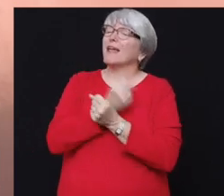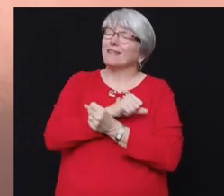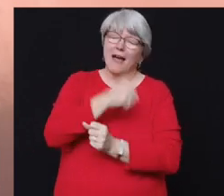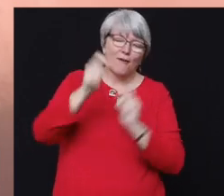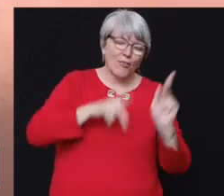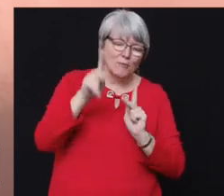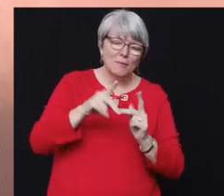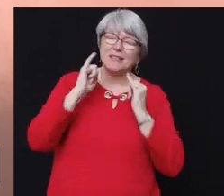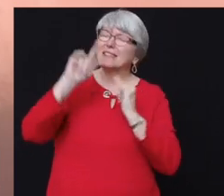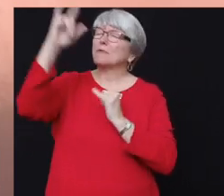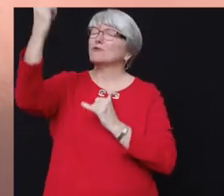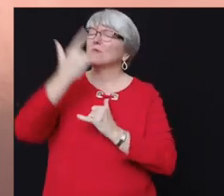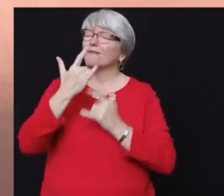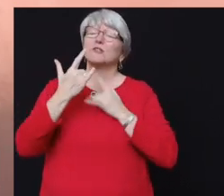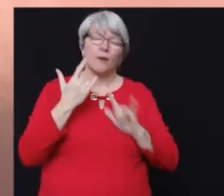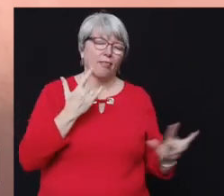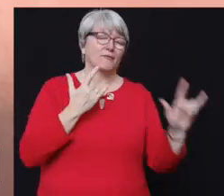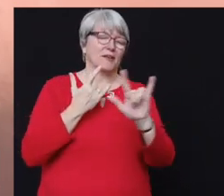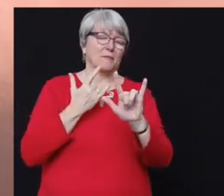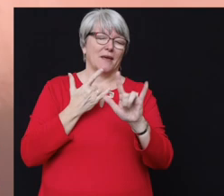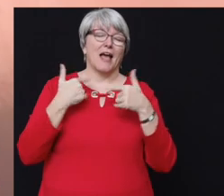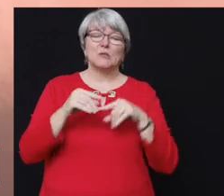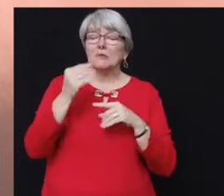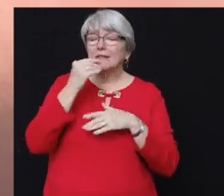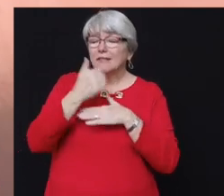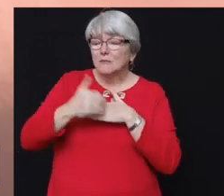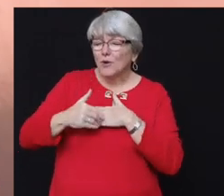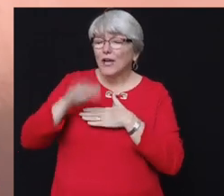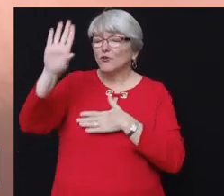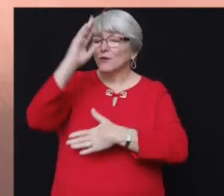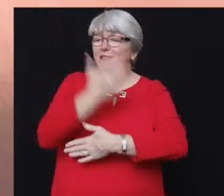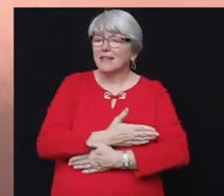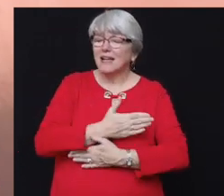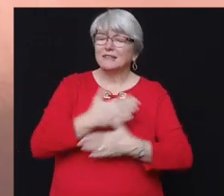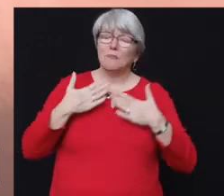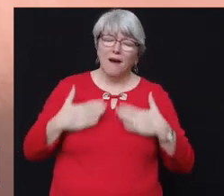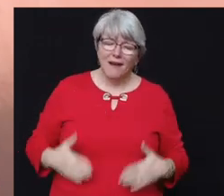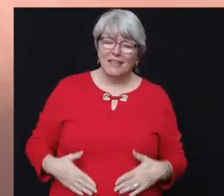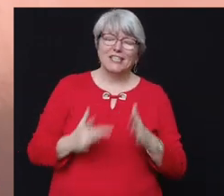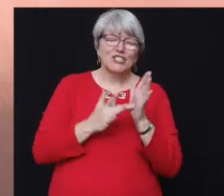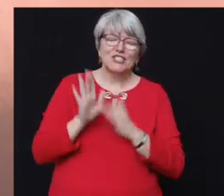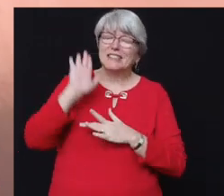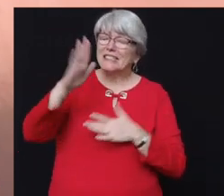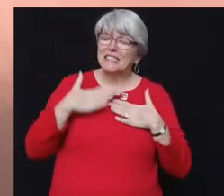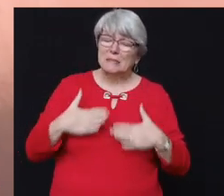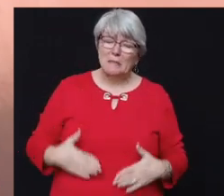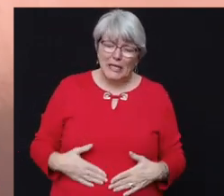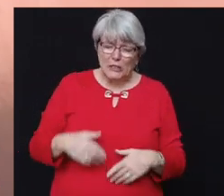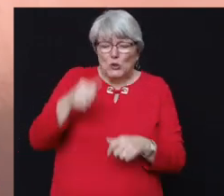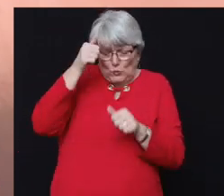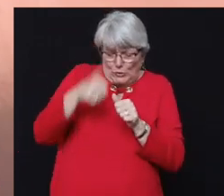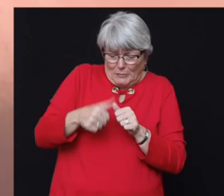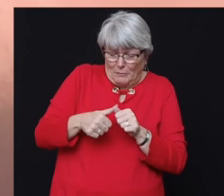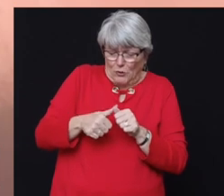have. And I pray that as we take this bread, that your Son's body, Jesus Christ's body, is a continual reminder of that